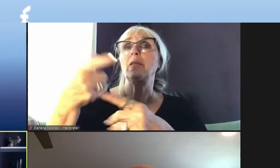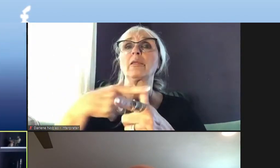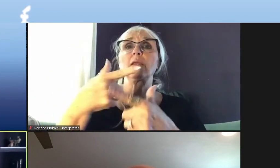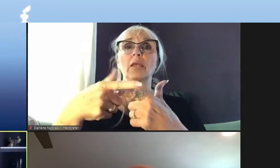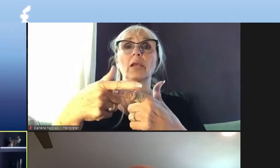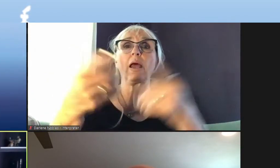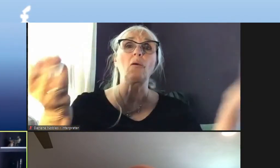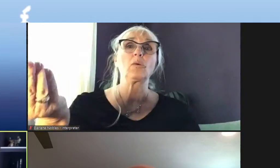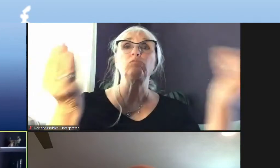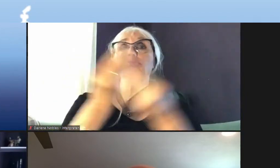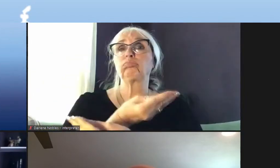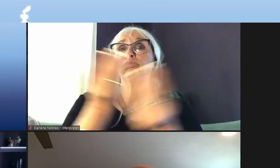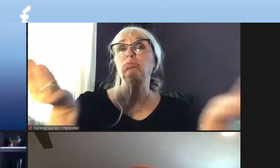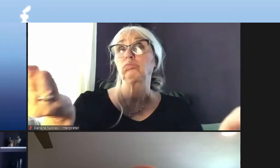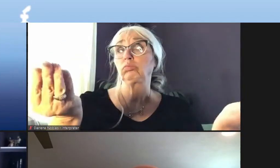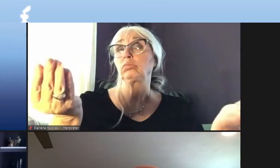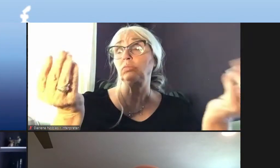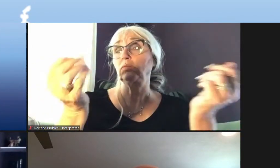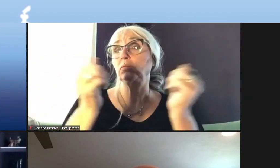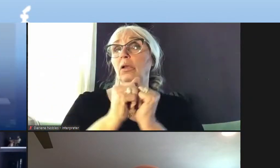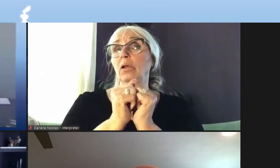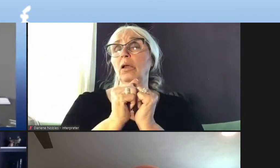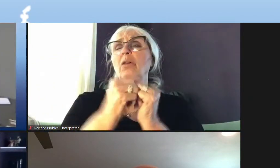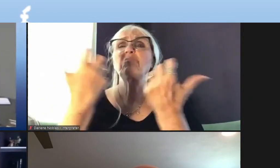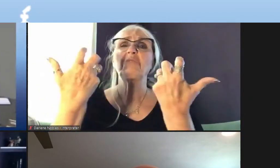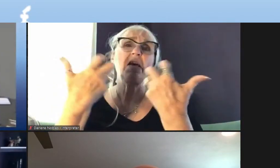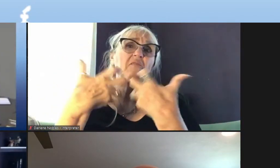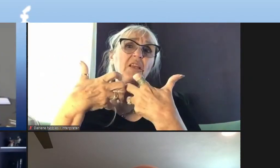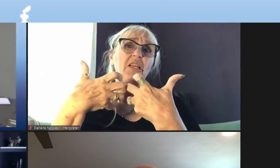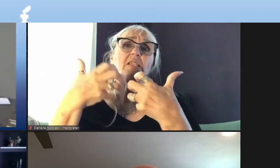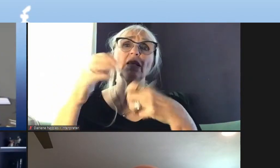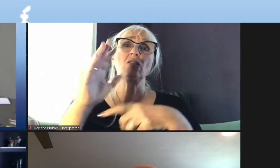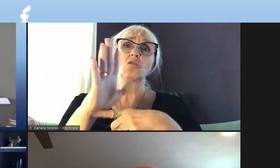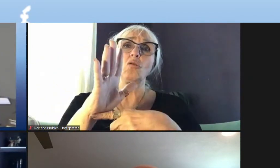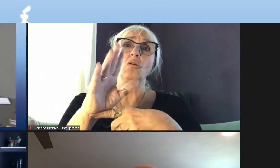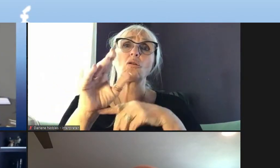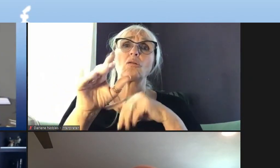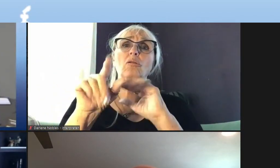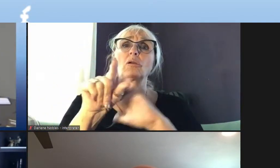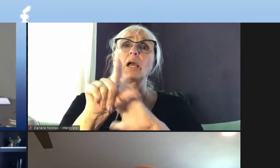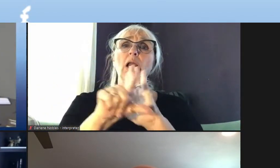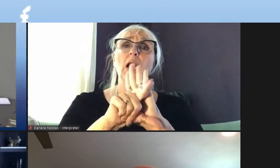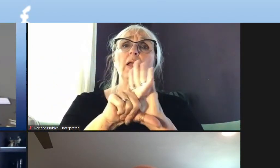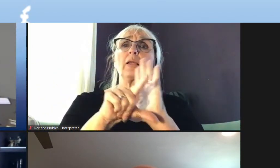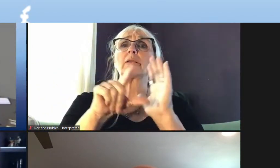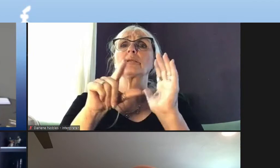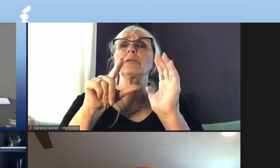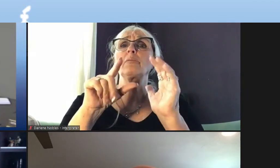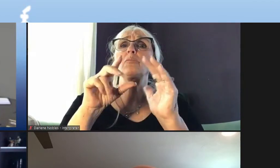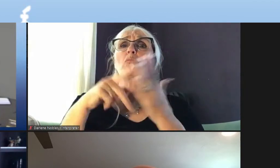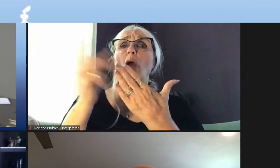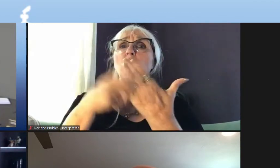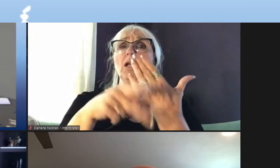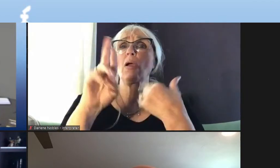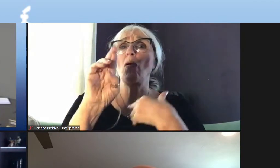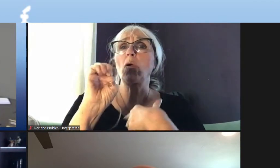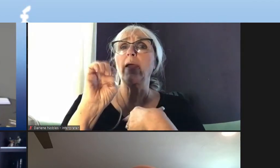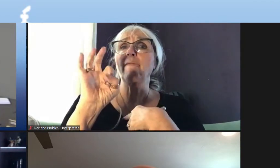inventory again. if And that that makes sense. fits, and that fits in your guidelines of Project Refresh.